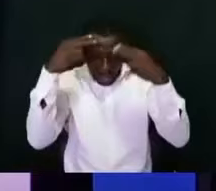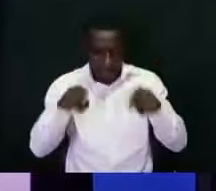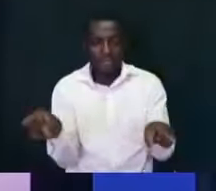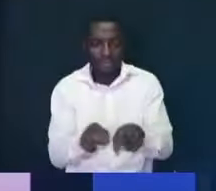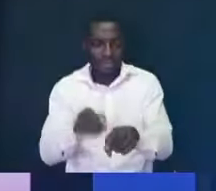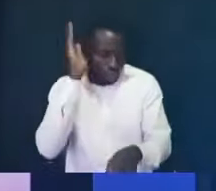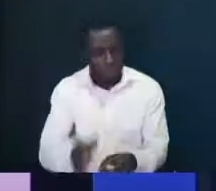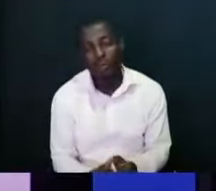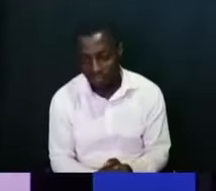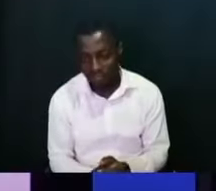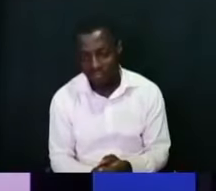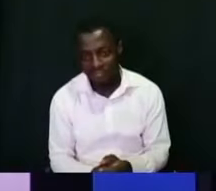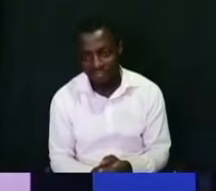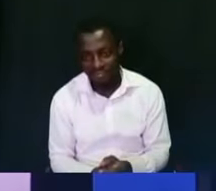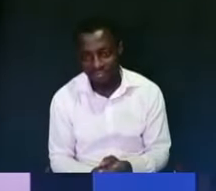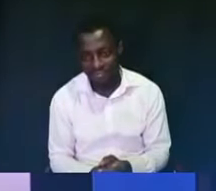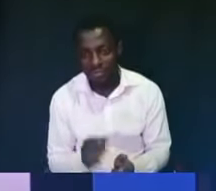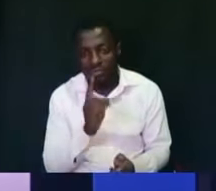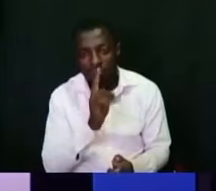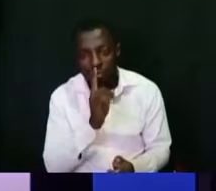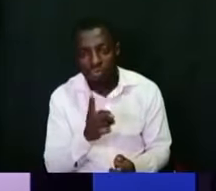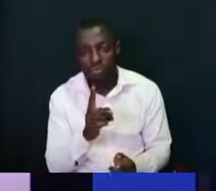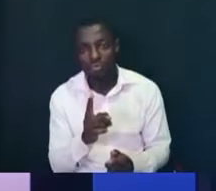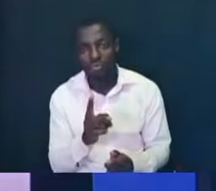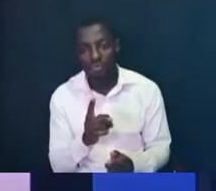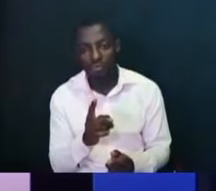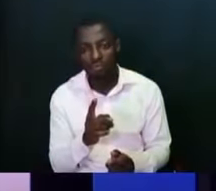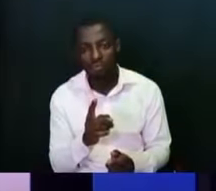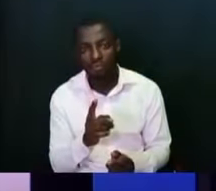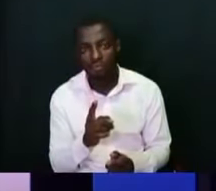was said that after the Welsh